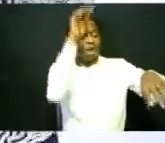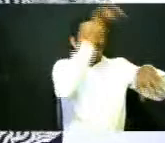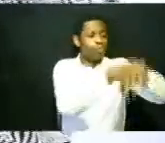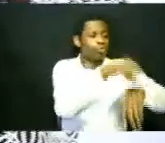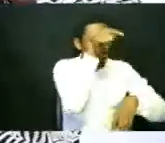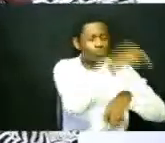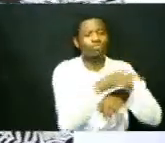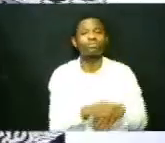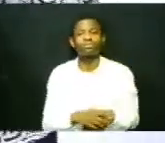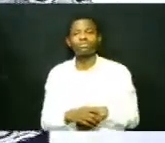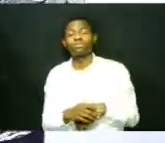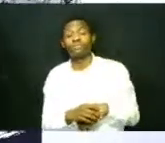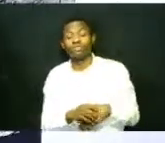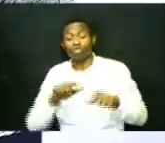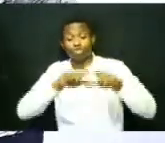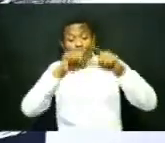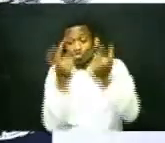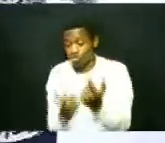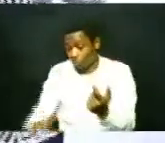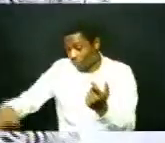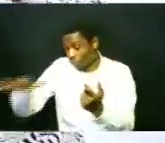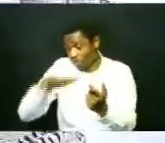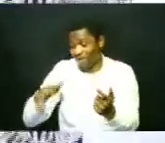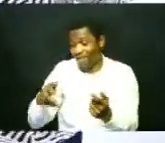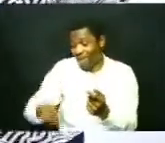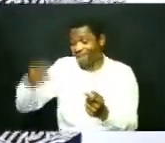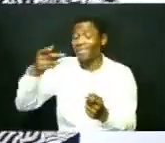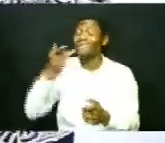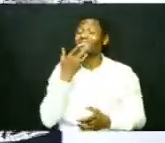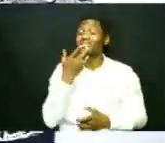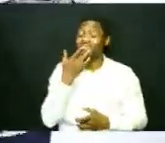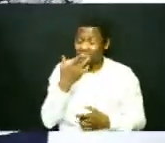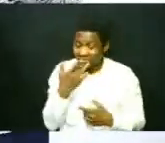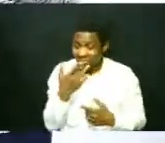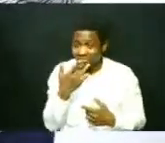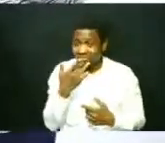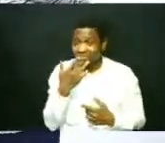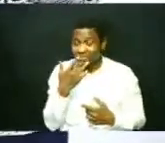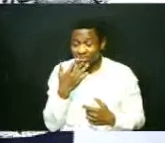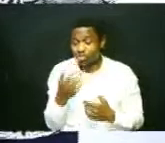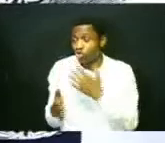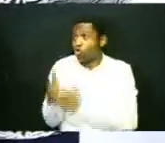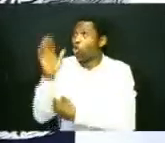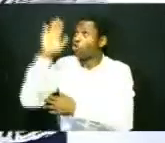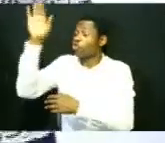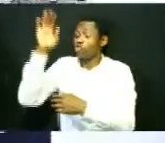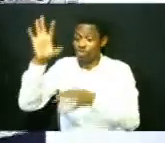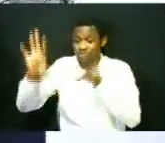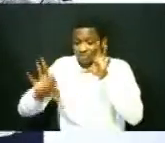Those who are highly favored, there is the Spirit of God